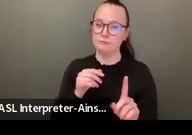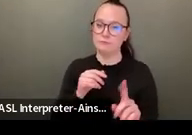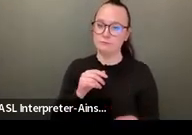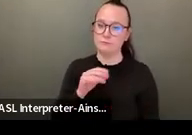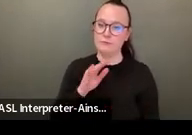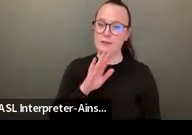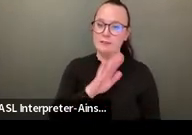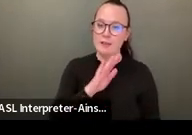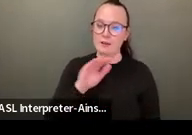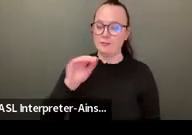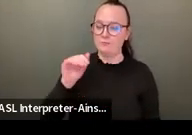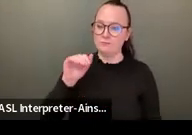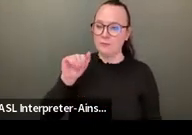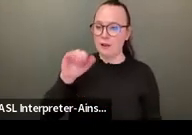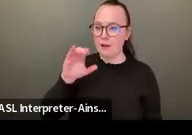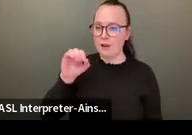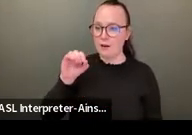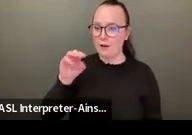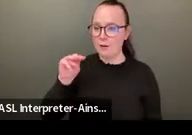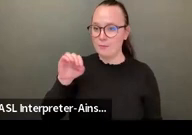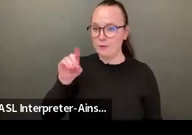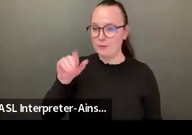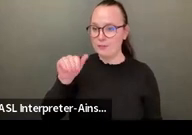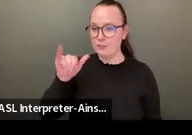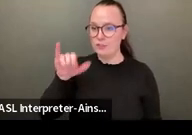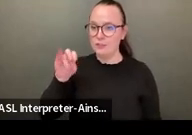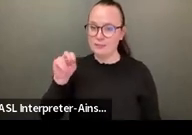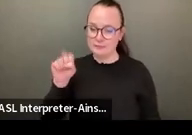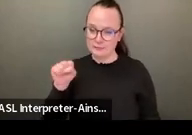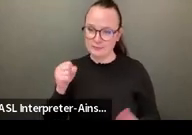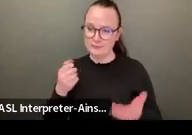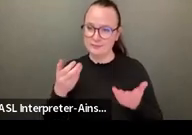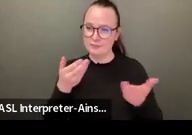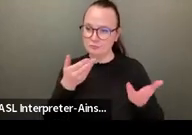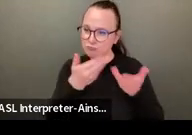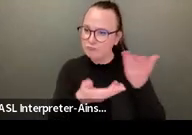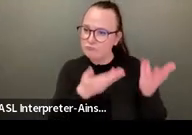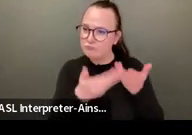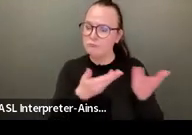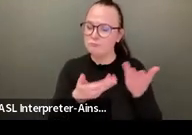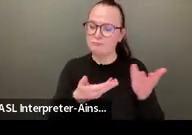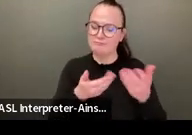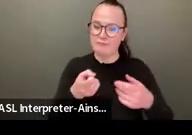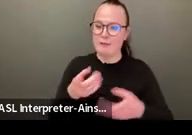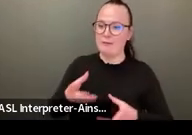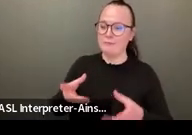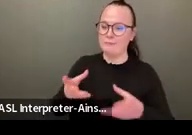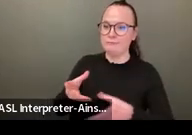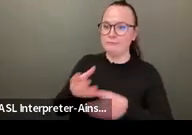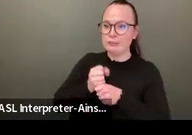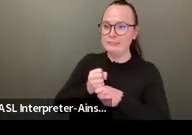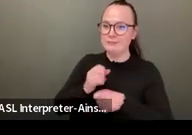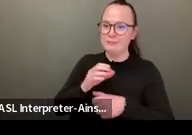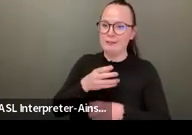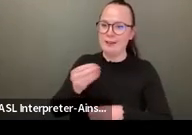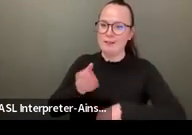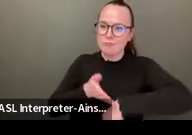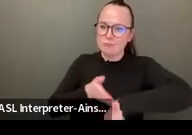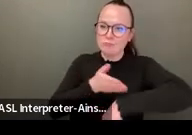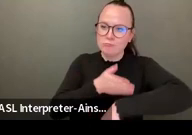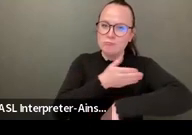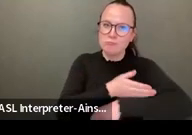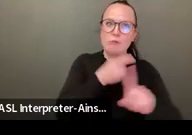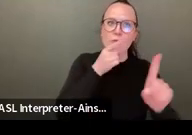accommodations and they're making adequate progress on their goals.